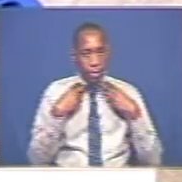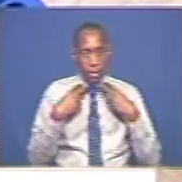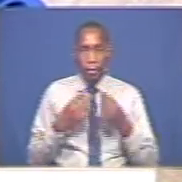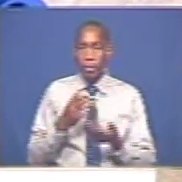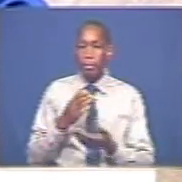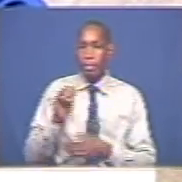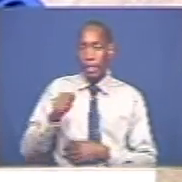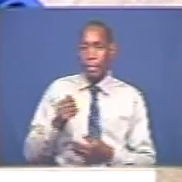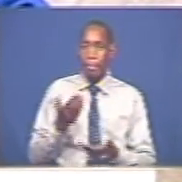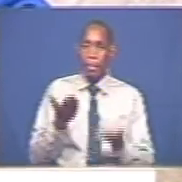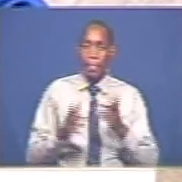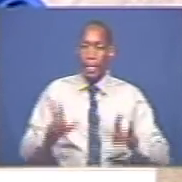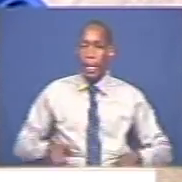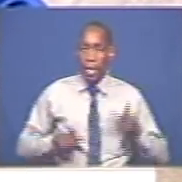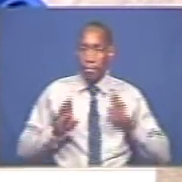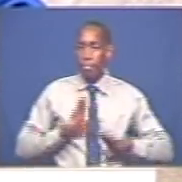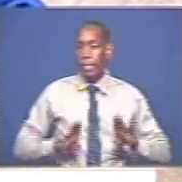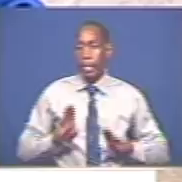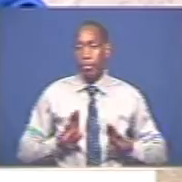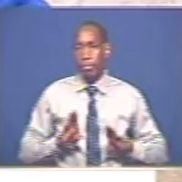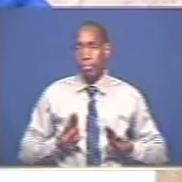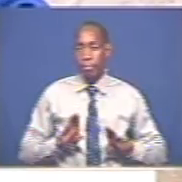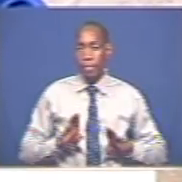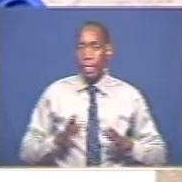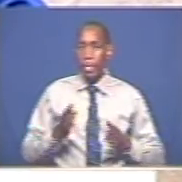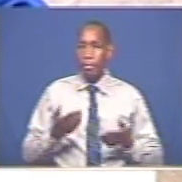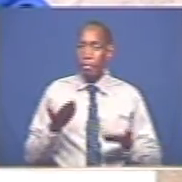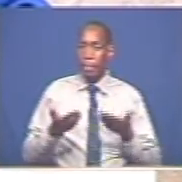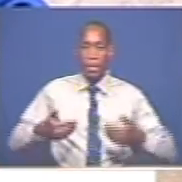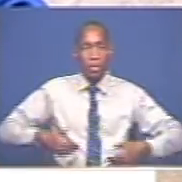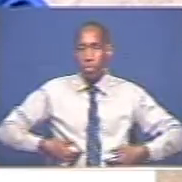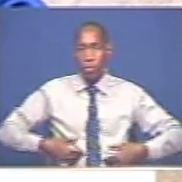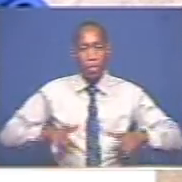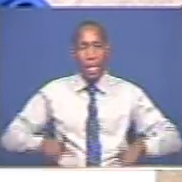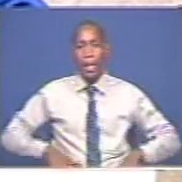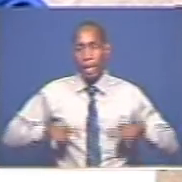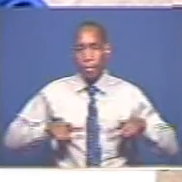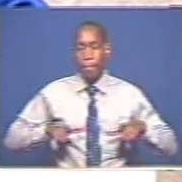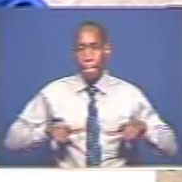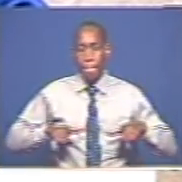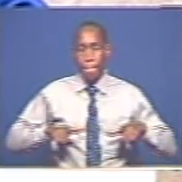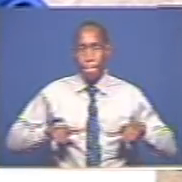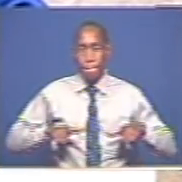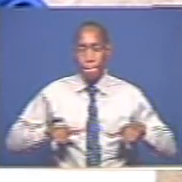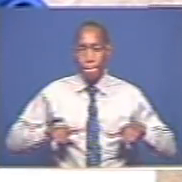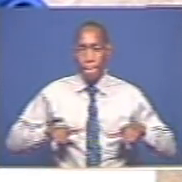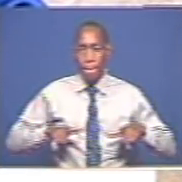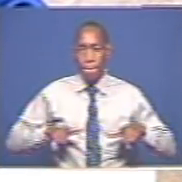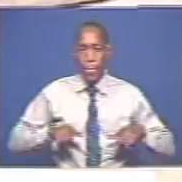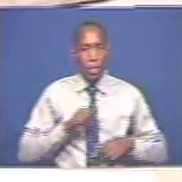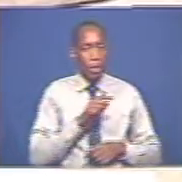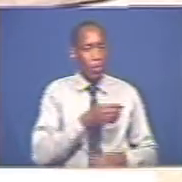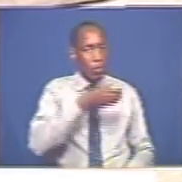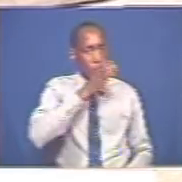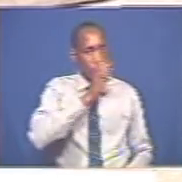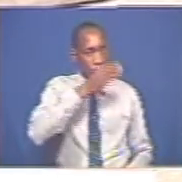it's lifestyle, maybe young adult life, yeah, kind of thing. Yeah. Yes. Were you taking